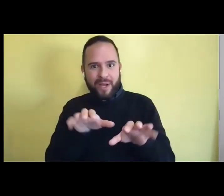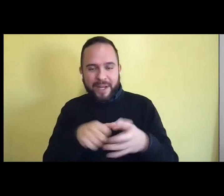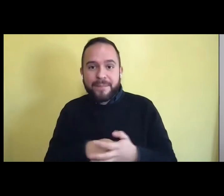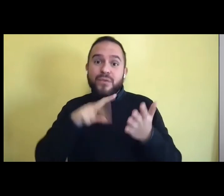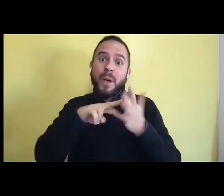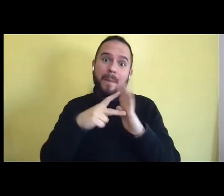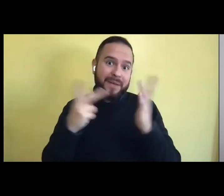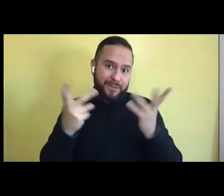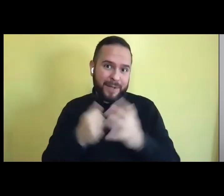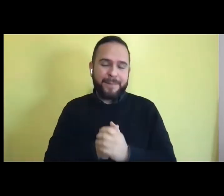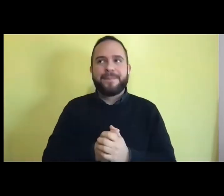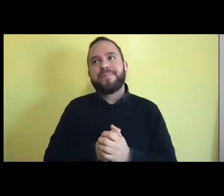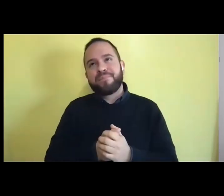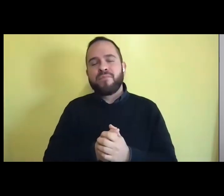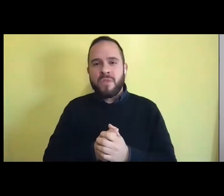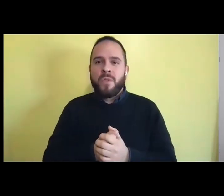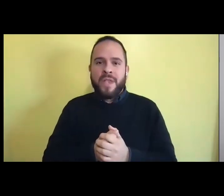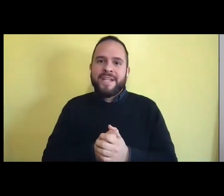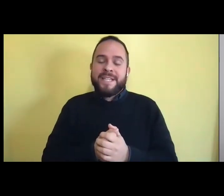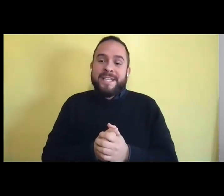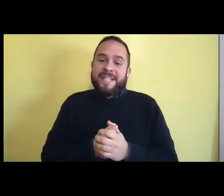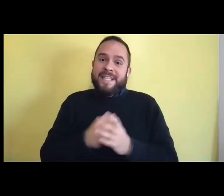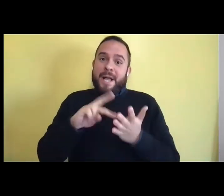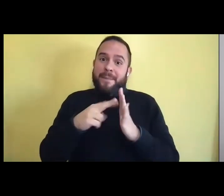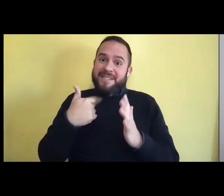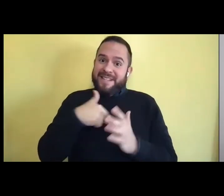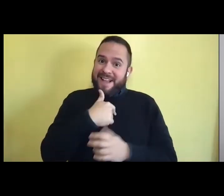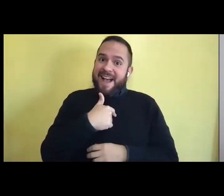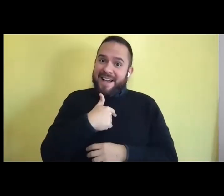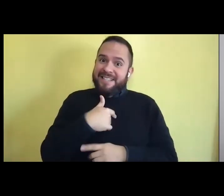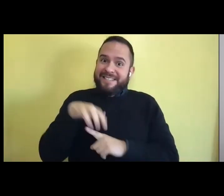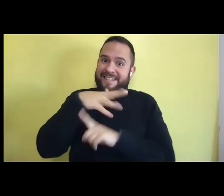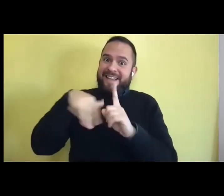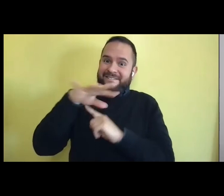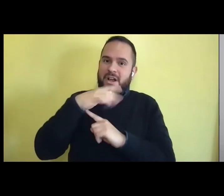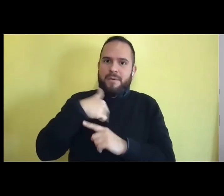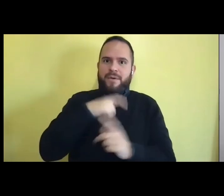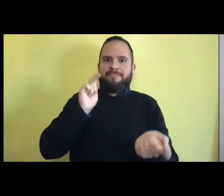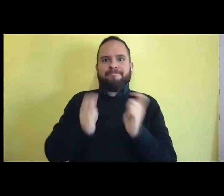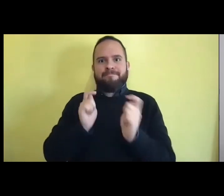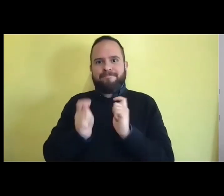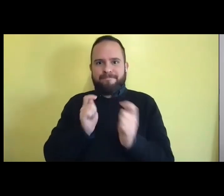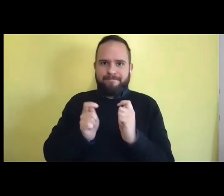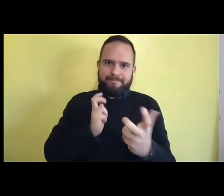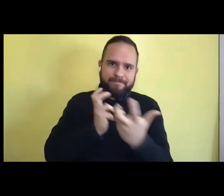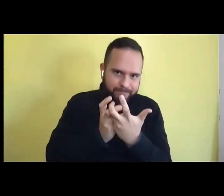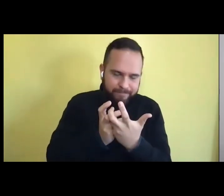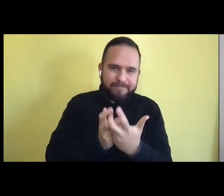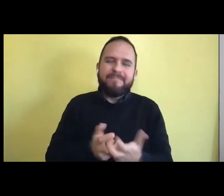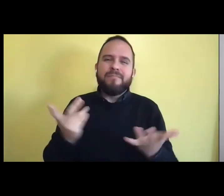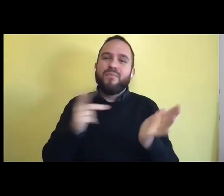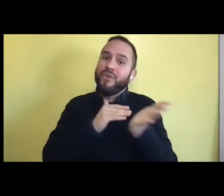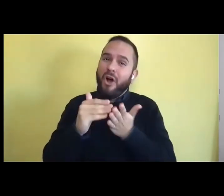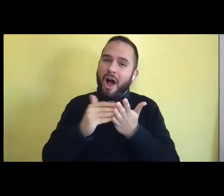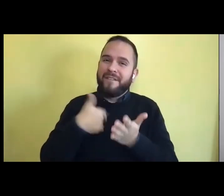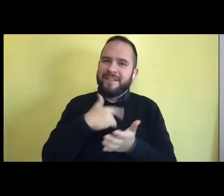is that it is us, the environment, that adjusts. So many times we talk about, well, the